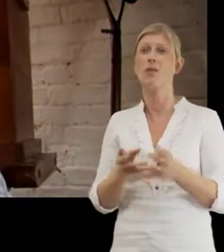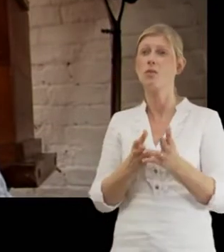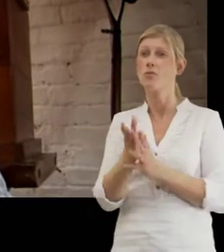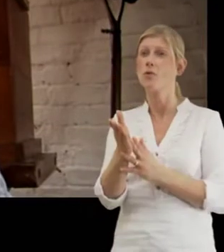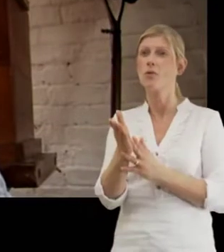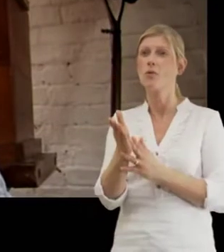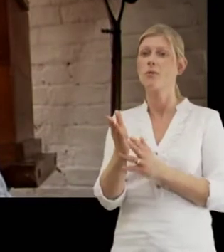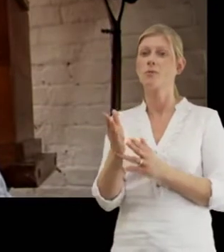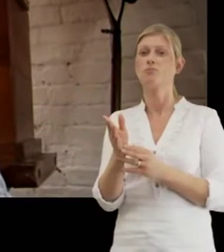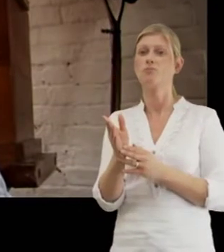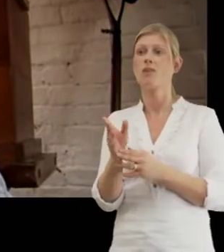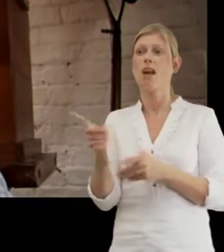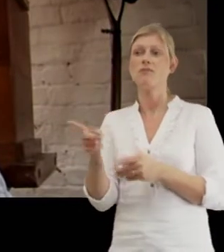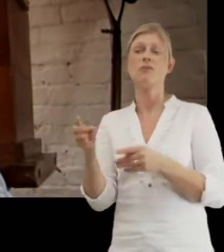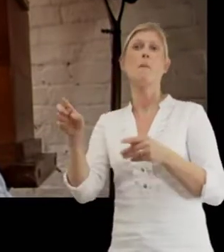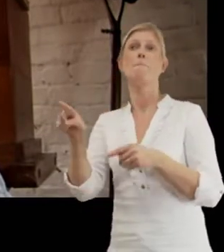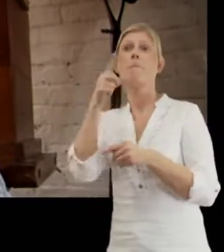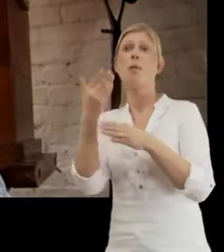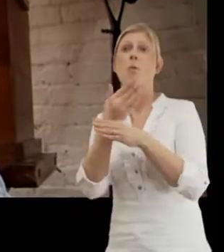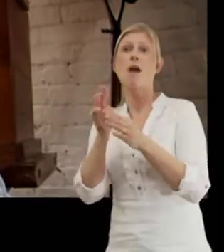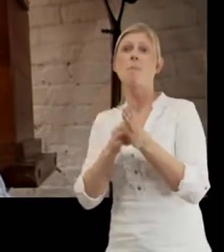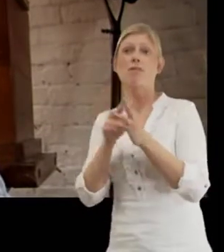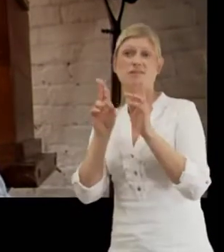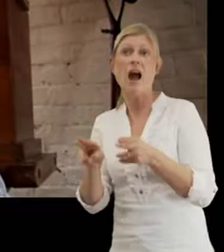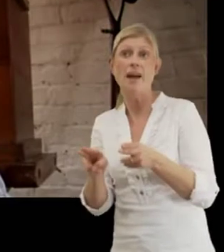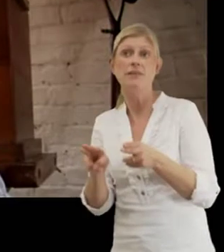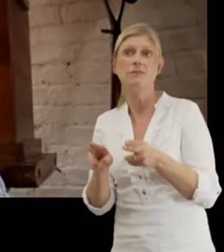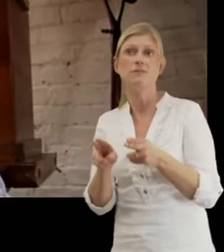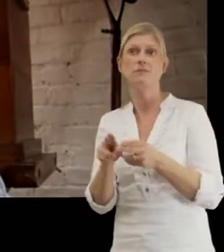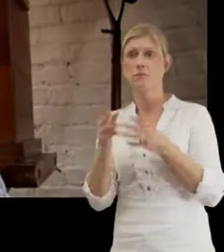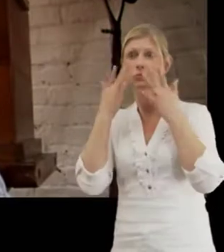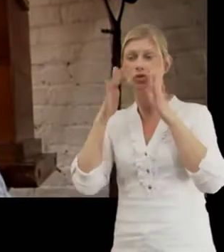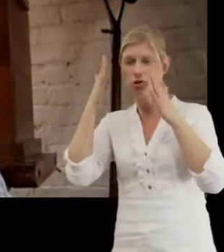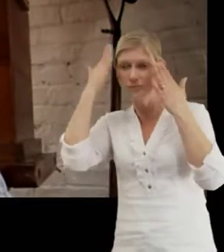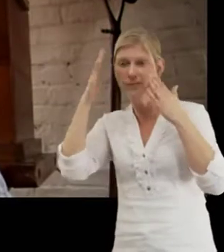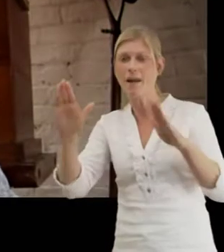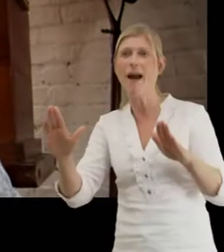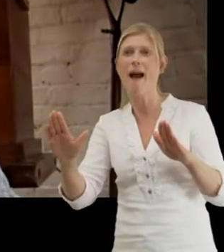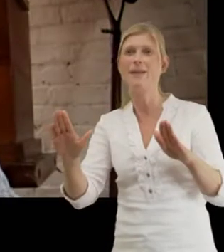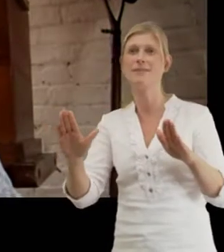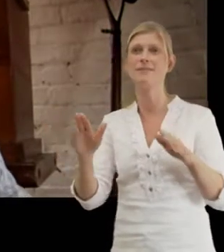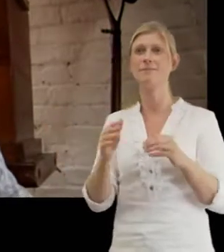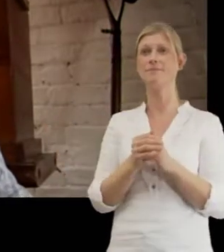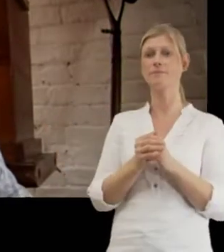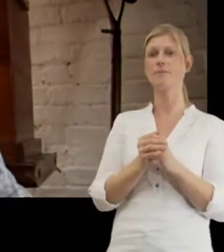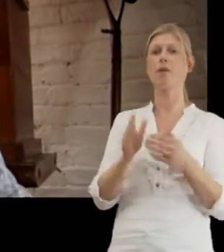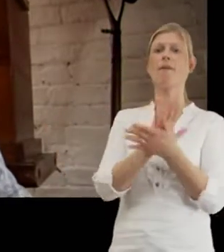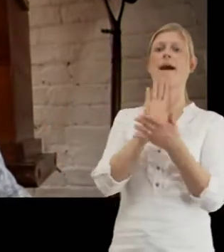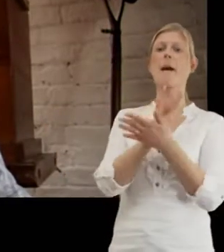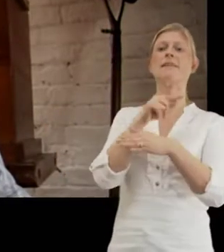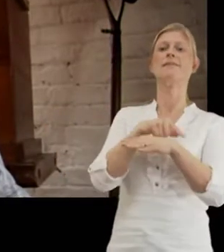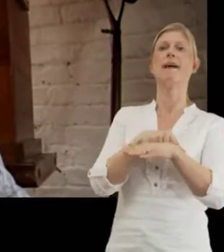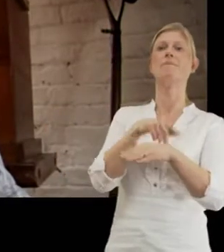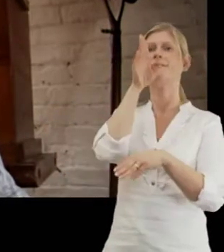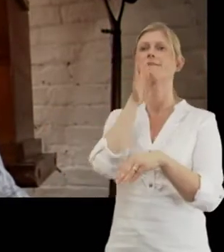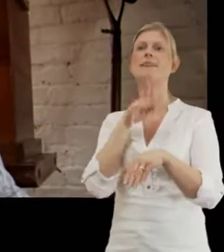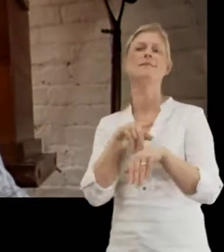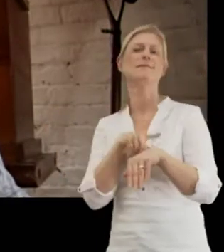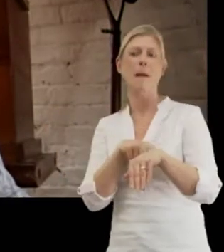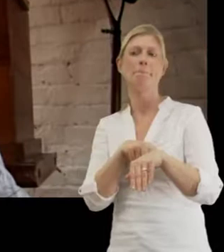our millers' mothers died, because it's a respectful thing to do to show. So there were happy times and sad times, and